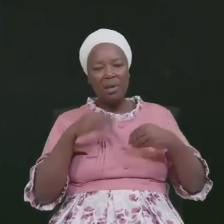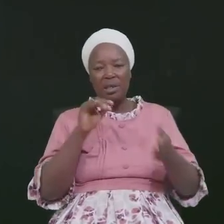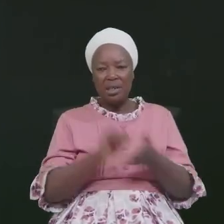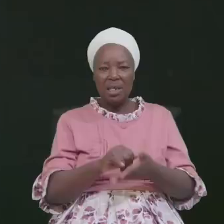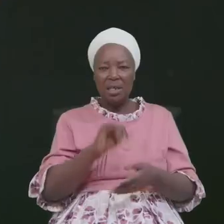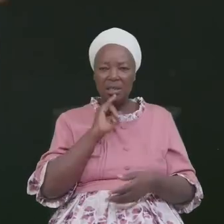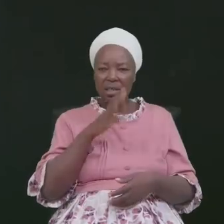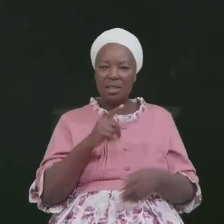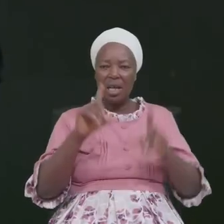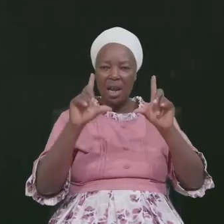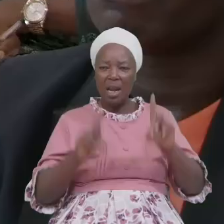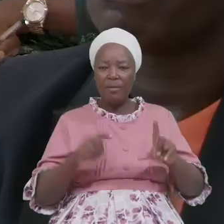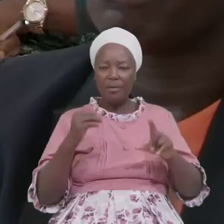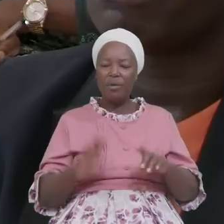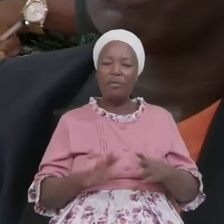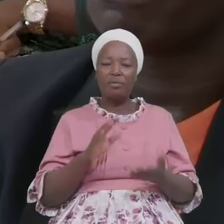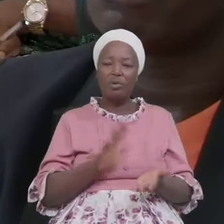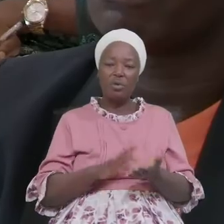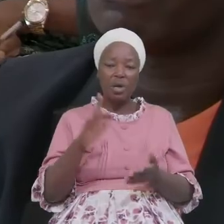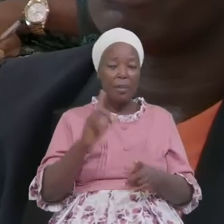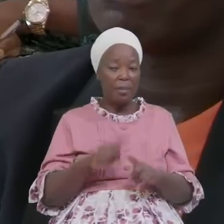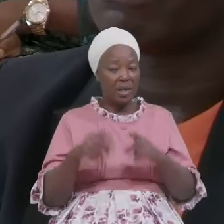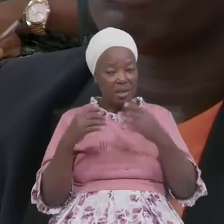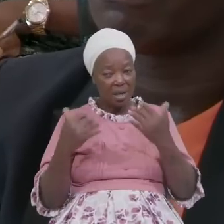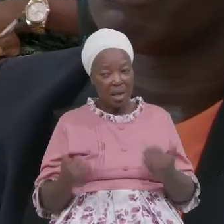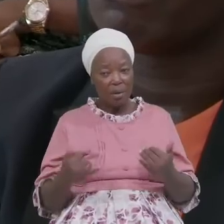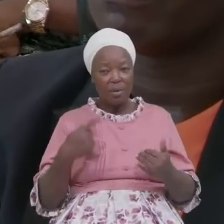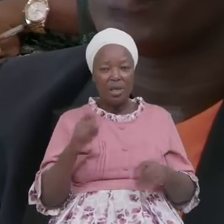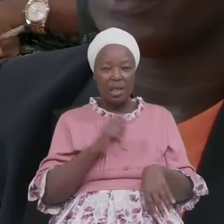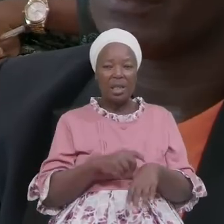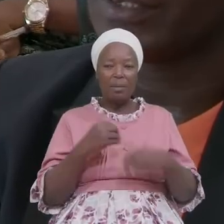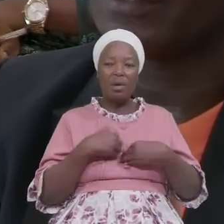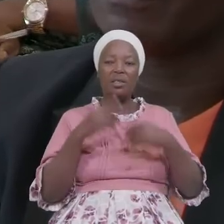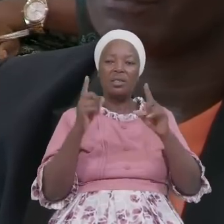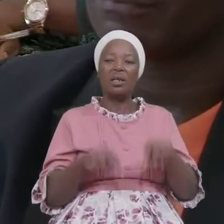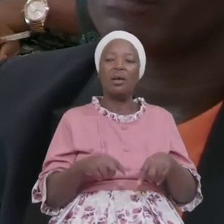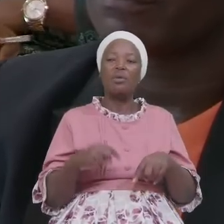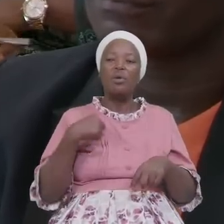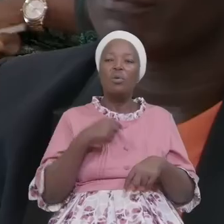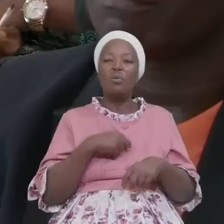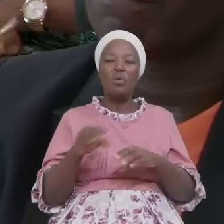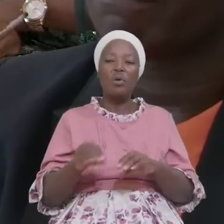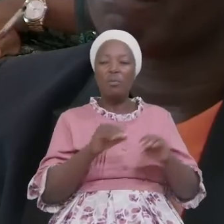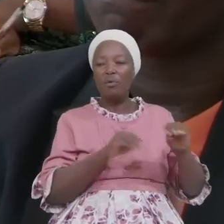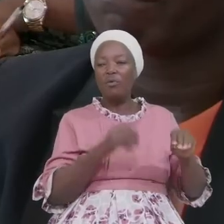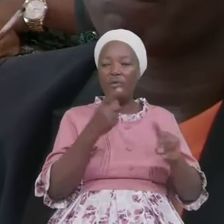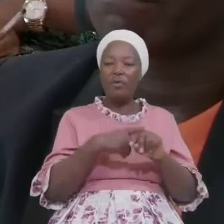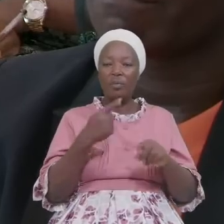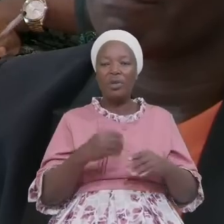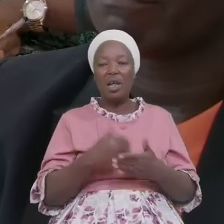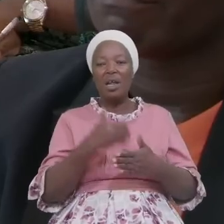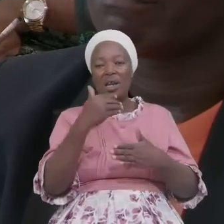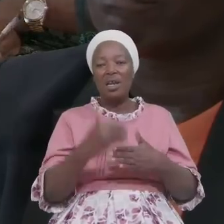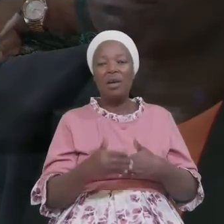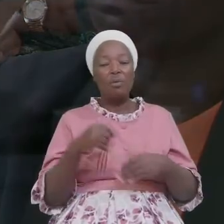a level of glory. Now the time has come. We're moving to the next level